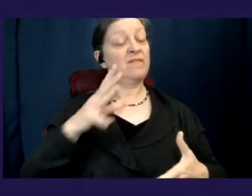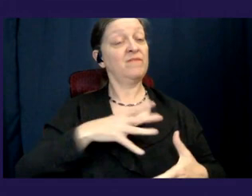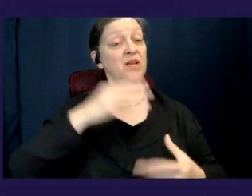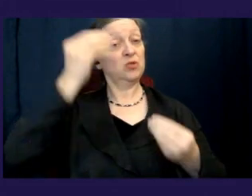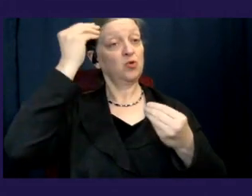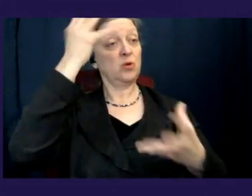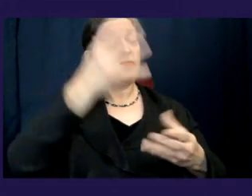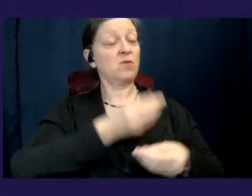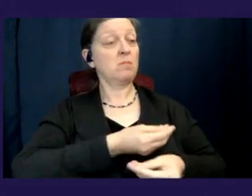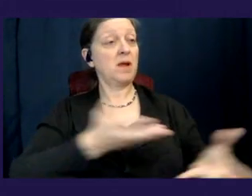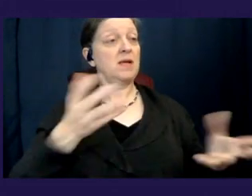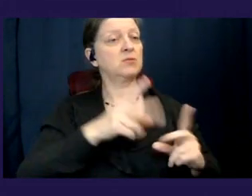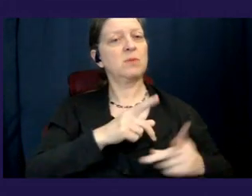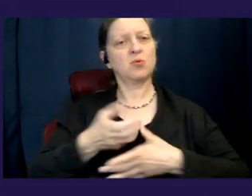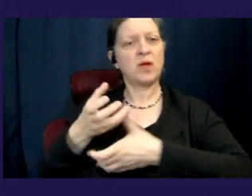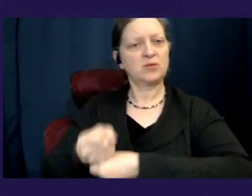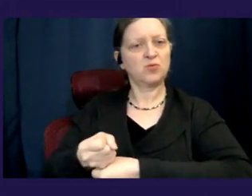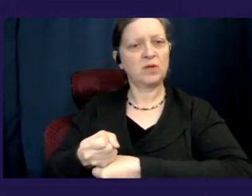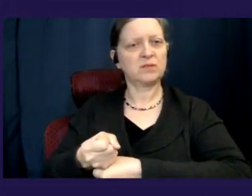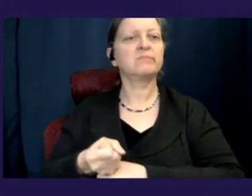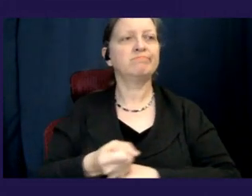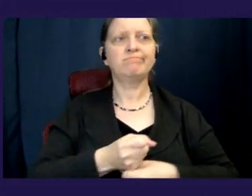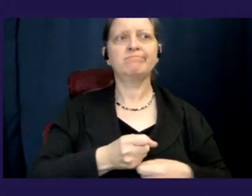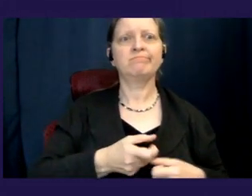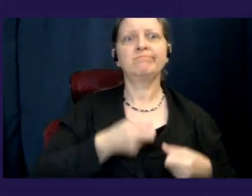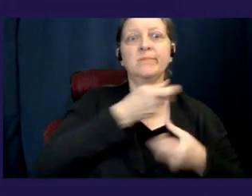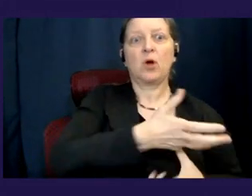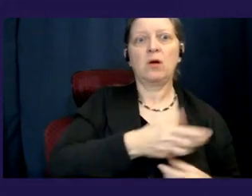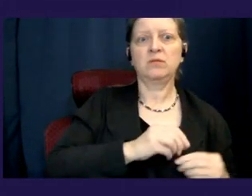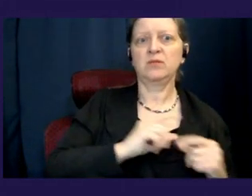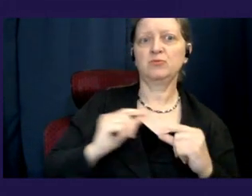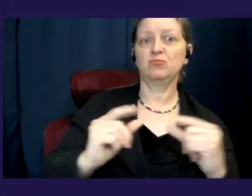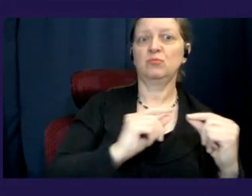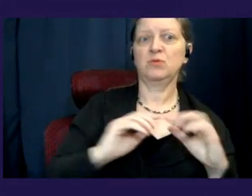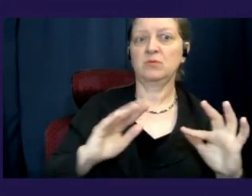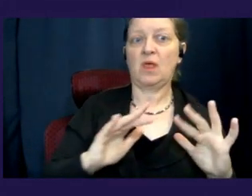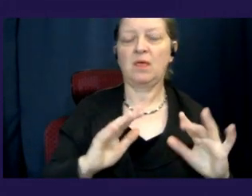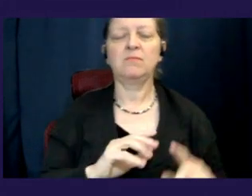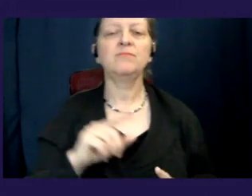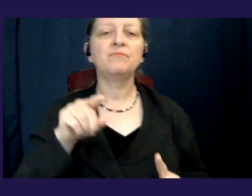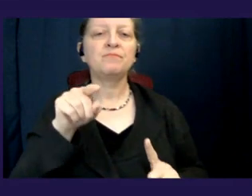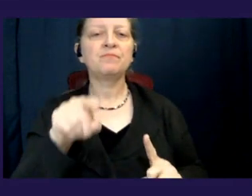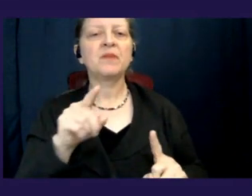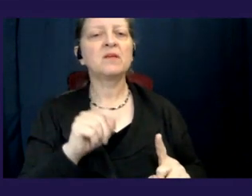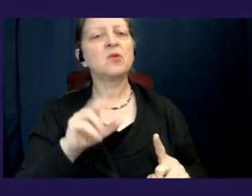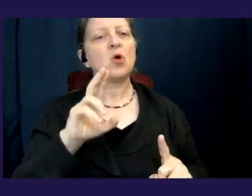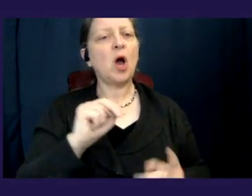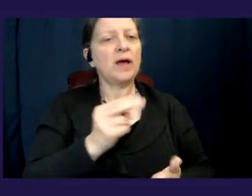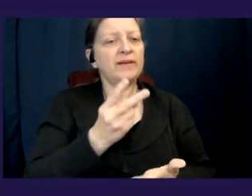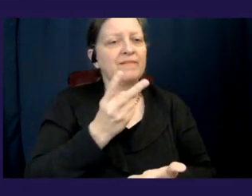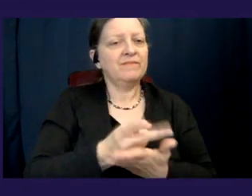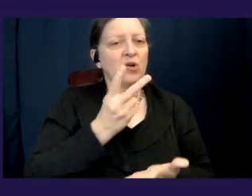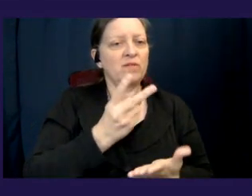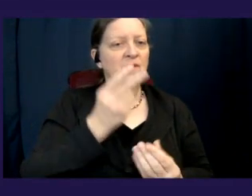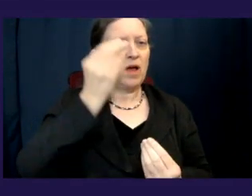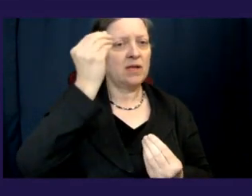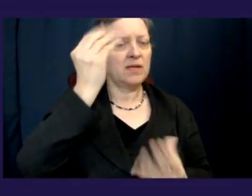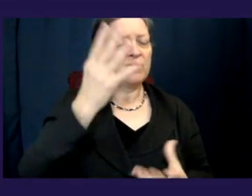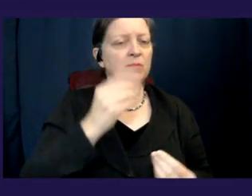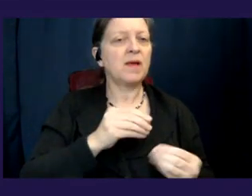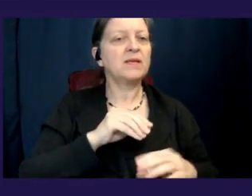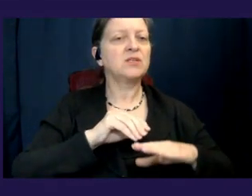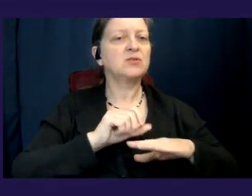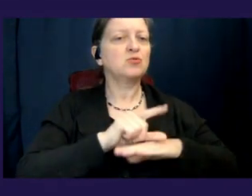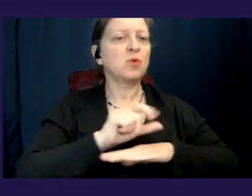in this definition are unofficial or unverified information that's transmitted through informal networks. They tend to proliferate